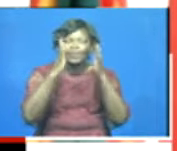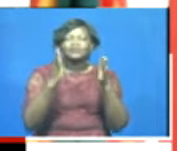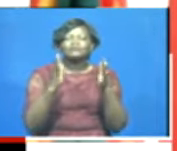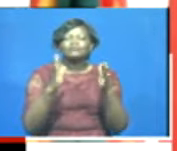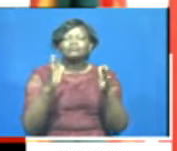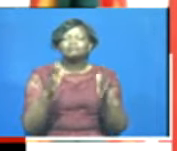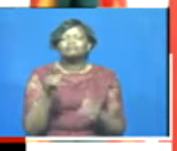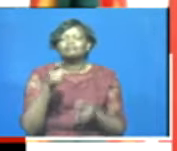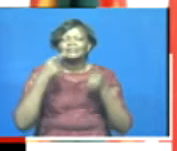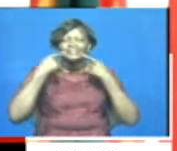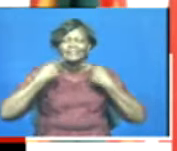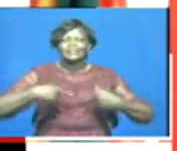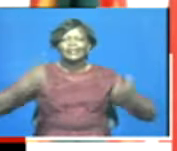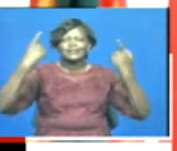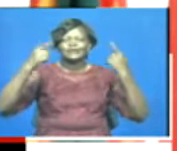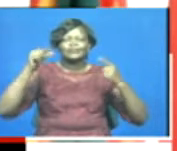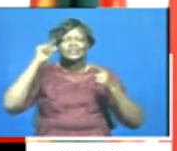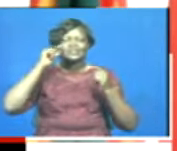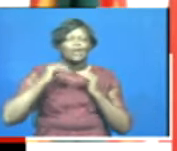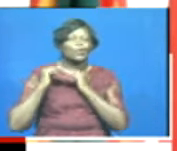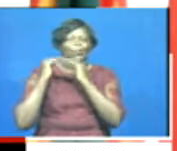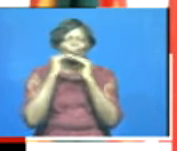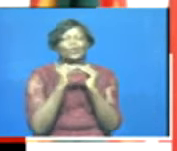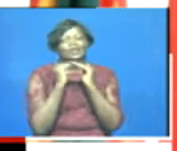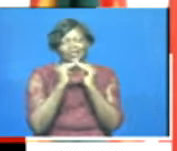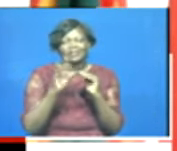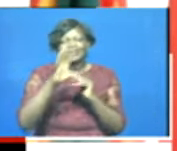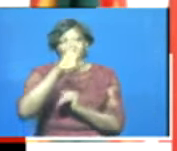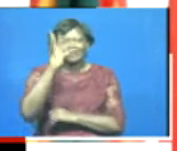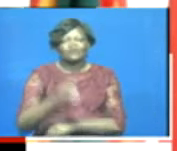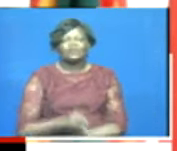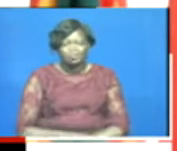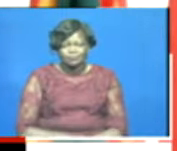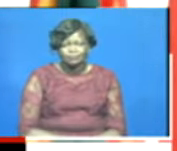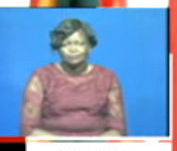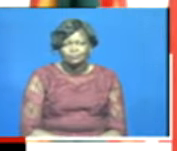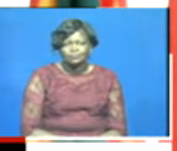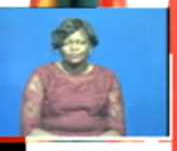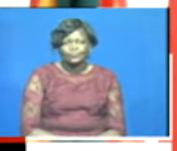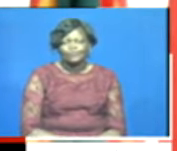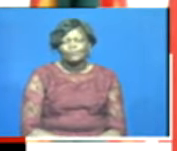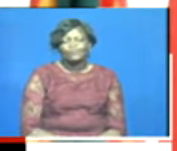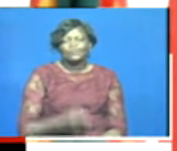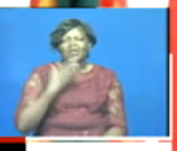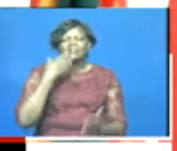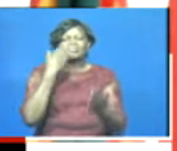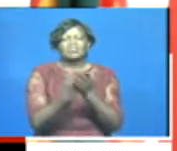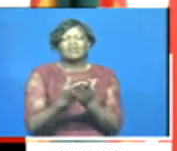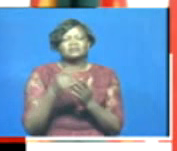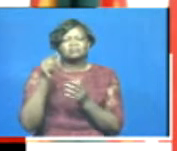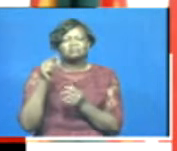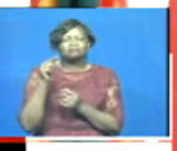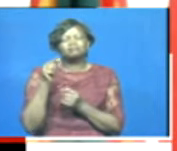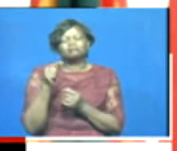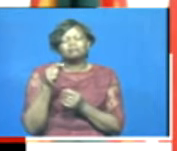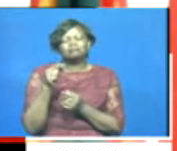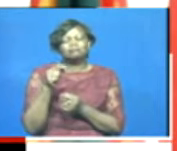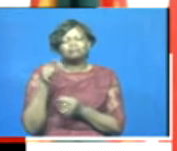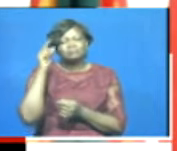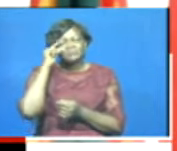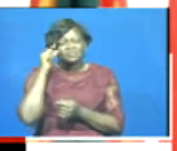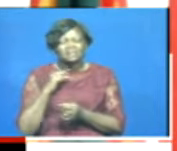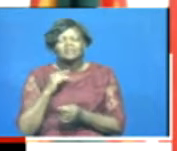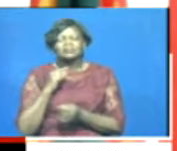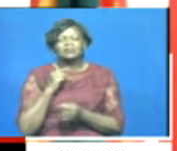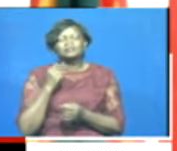solemn declaration of gender equality in Africa. I thank Gender is My Agenda campaign